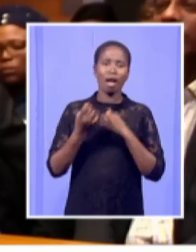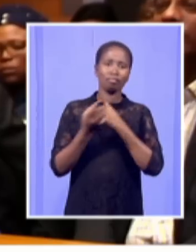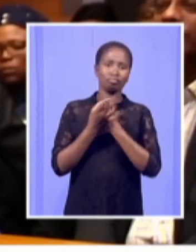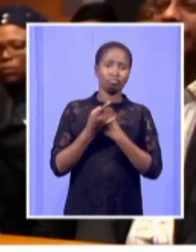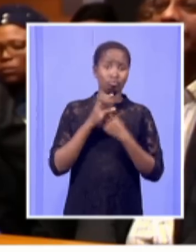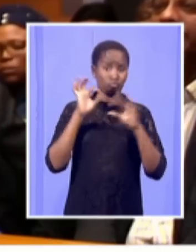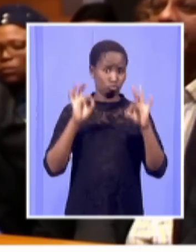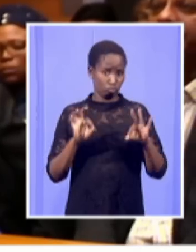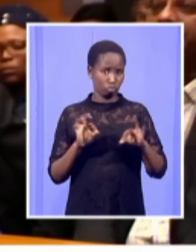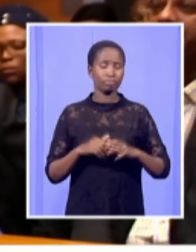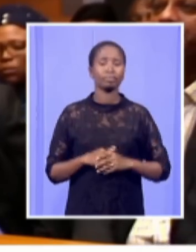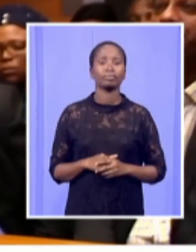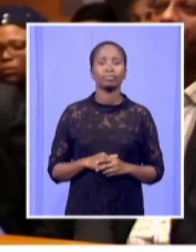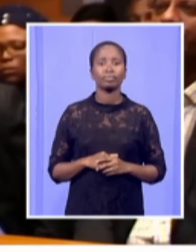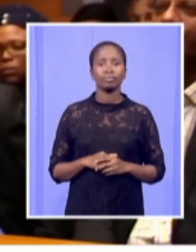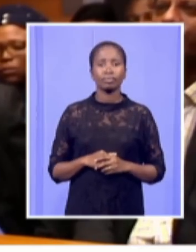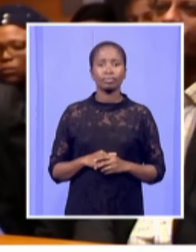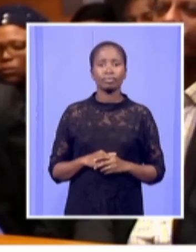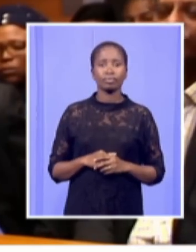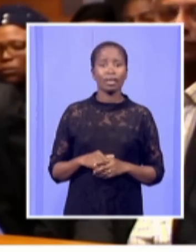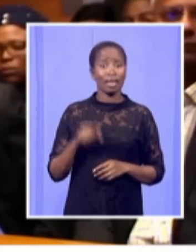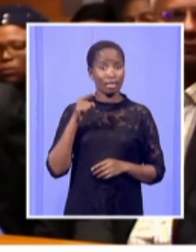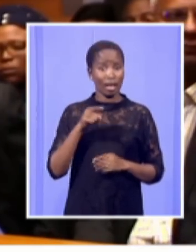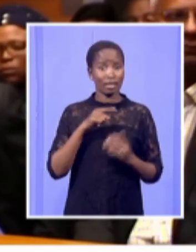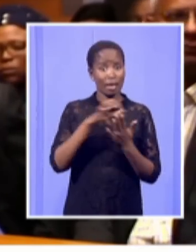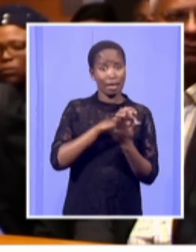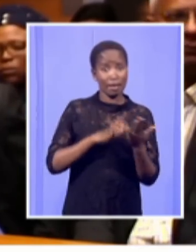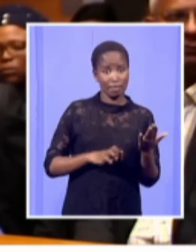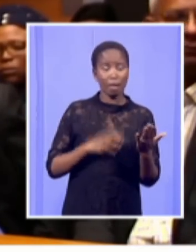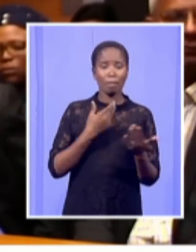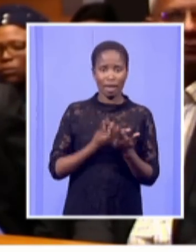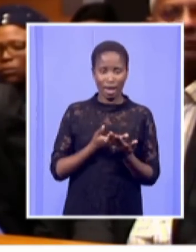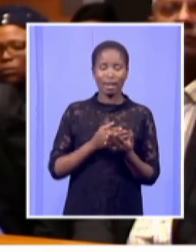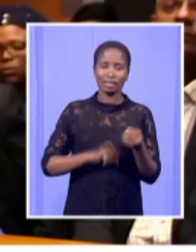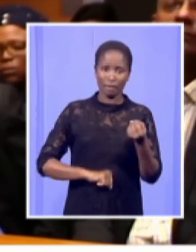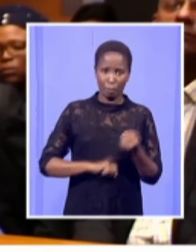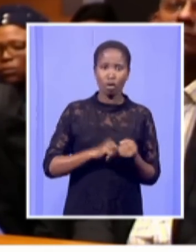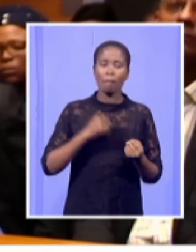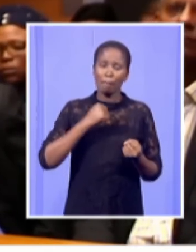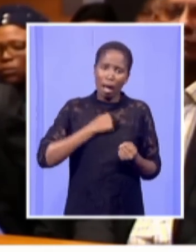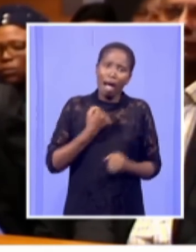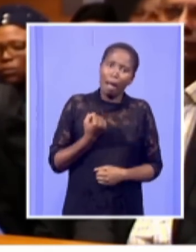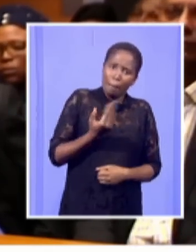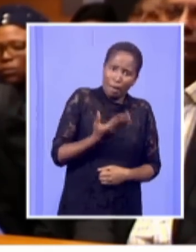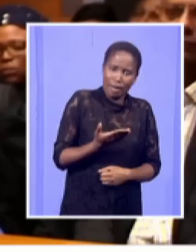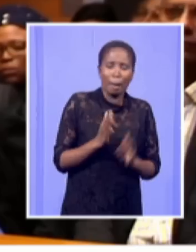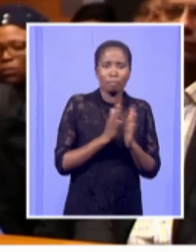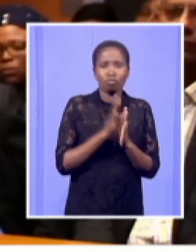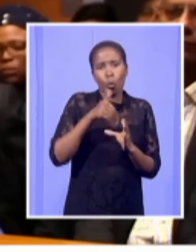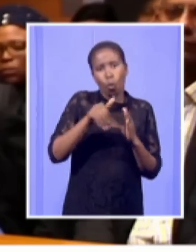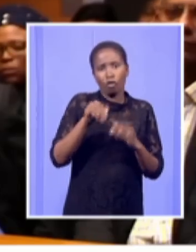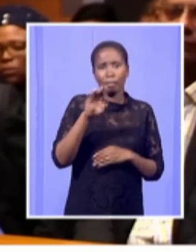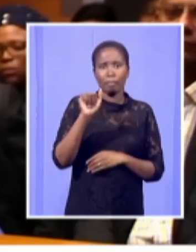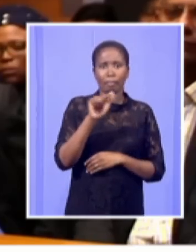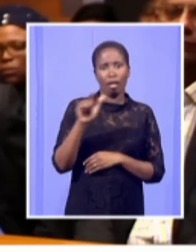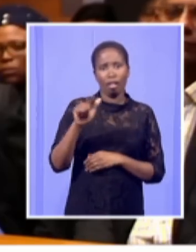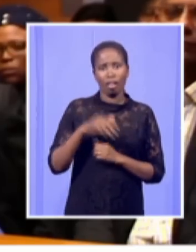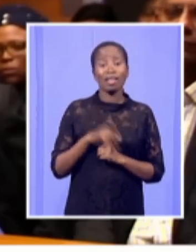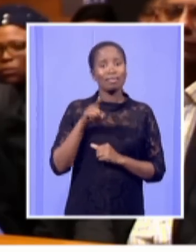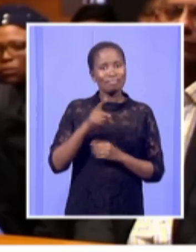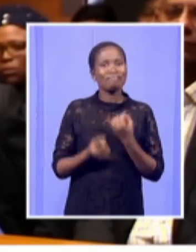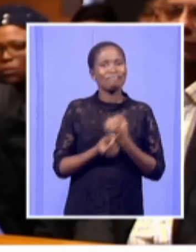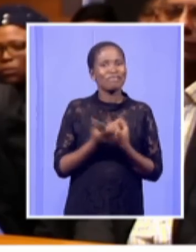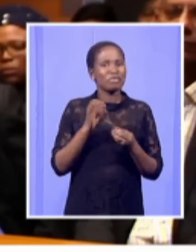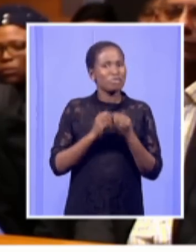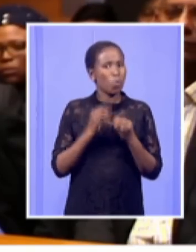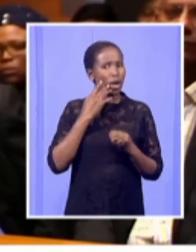correct. I oppose to this affidavit in support of an application to be released on bail should I be arrested. This was done yesterday, so the